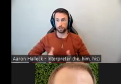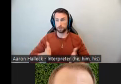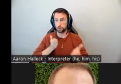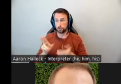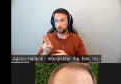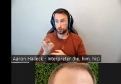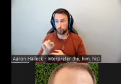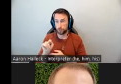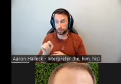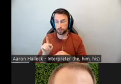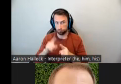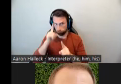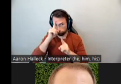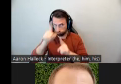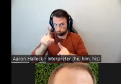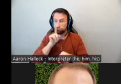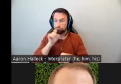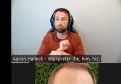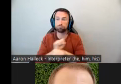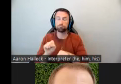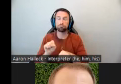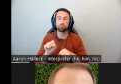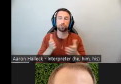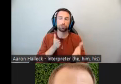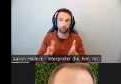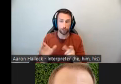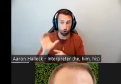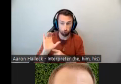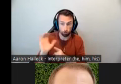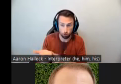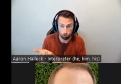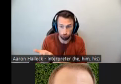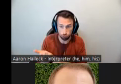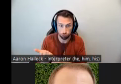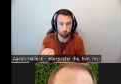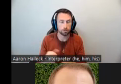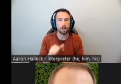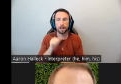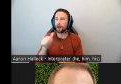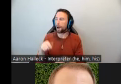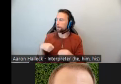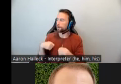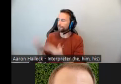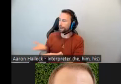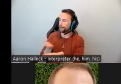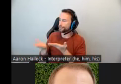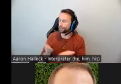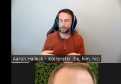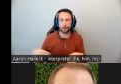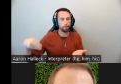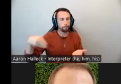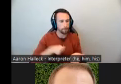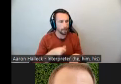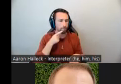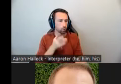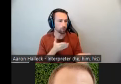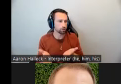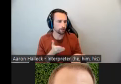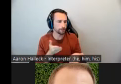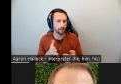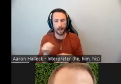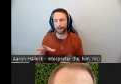true service culture, not just providing a service, not just taking money for services we provide and not just taking